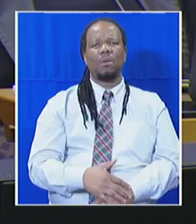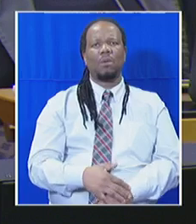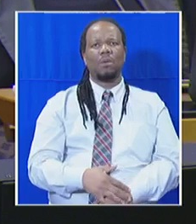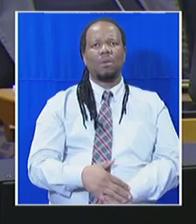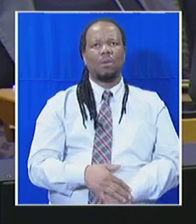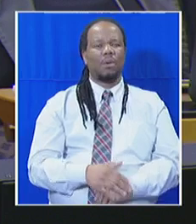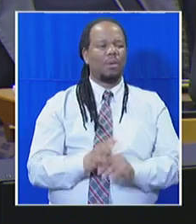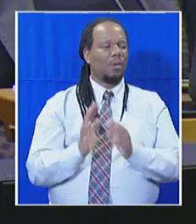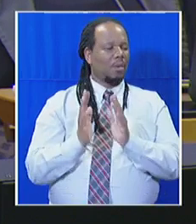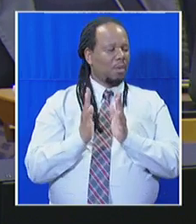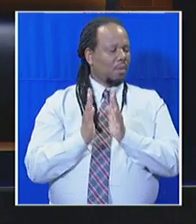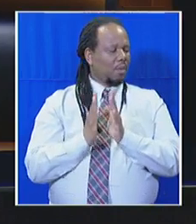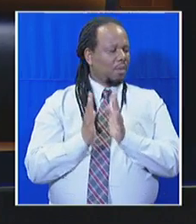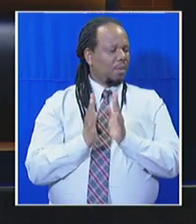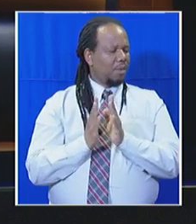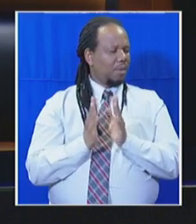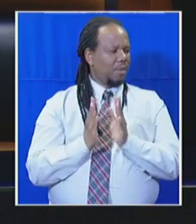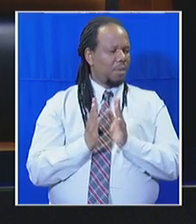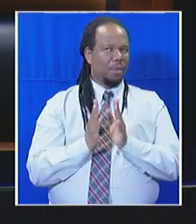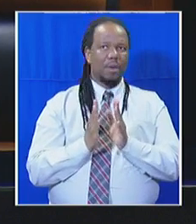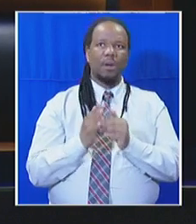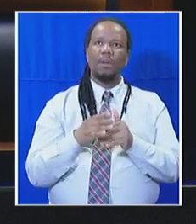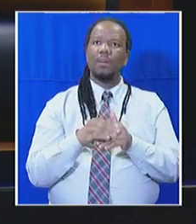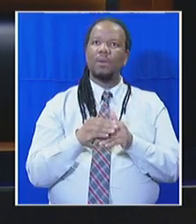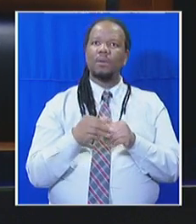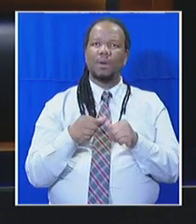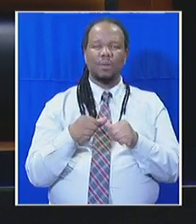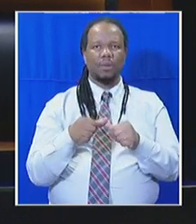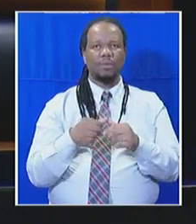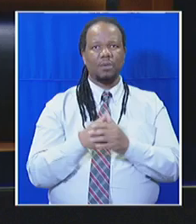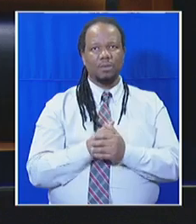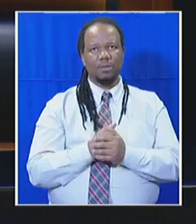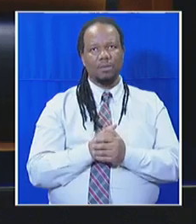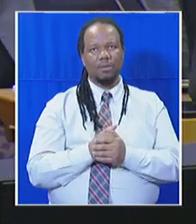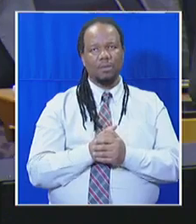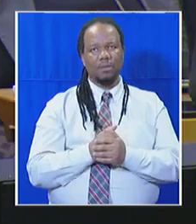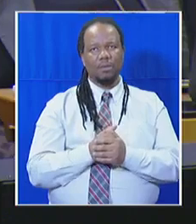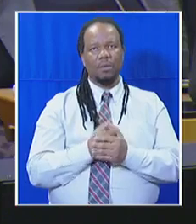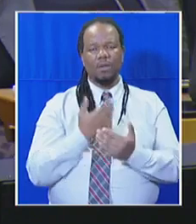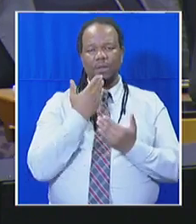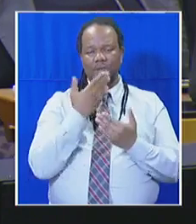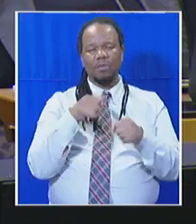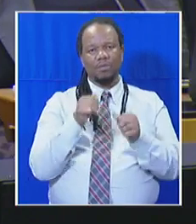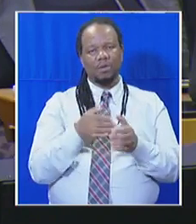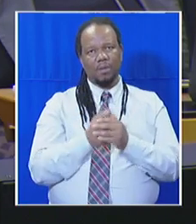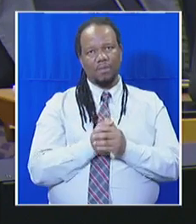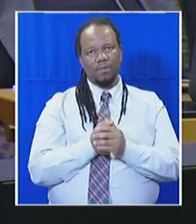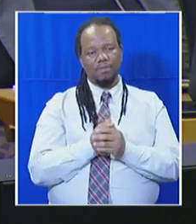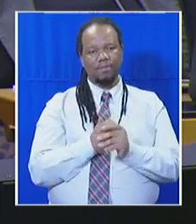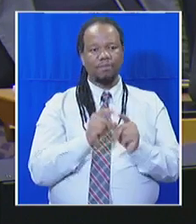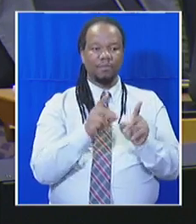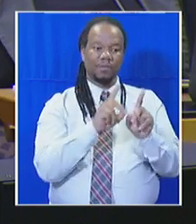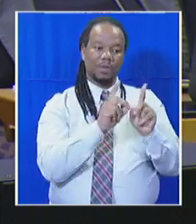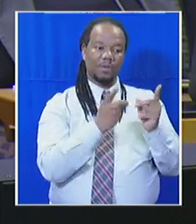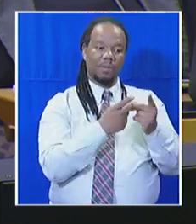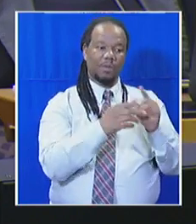of... Order, honorable members. Continue, Honorable Deputy Minister. Thank you very much, Honorable Chairperson. The Department of Basic Education,